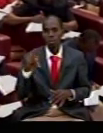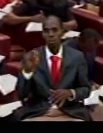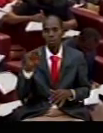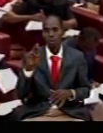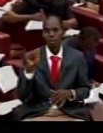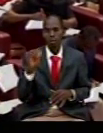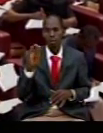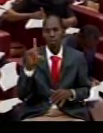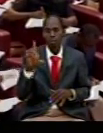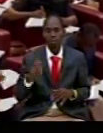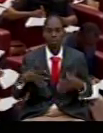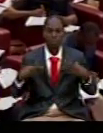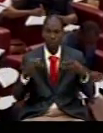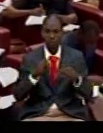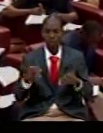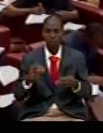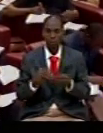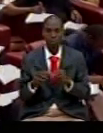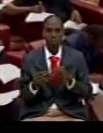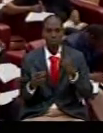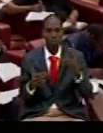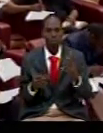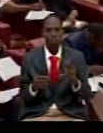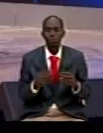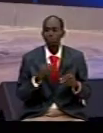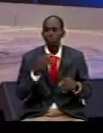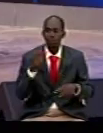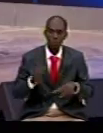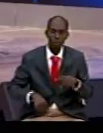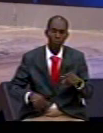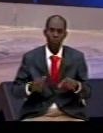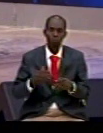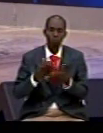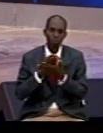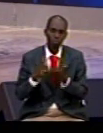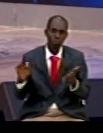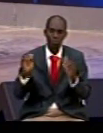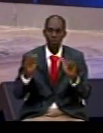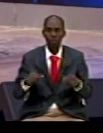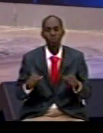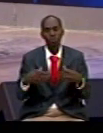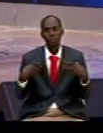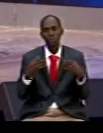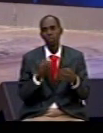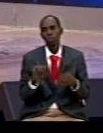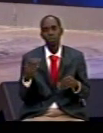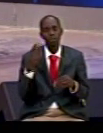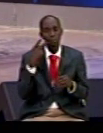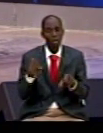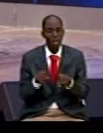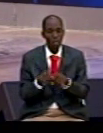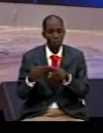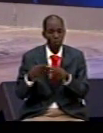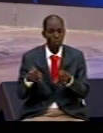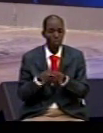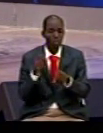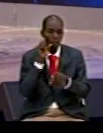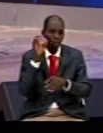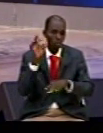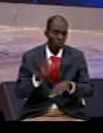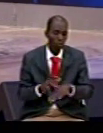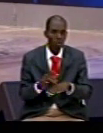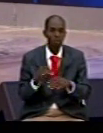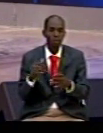irresistible healing. As soon as she touched, connection brought miracle immediately.